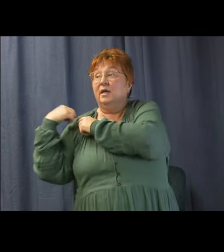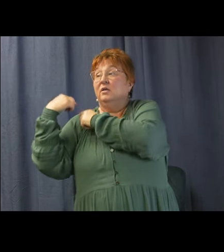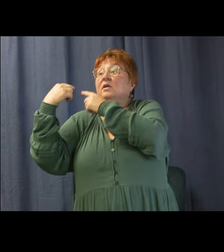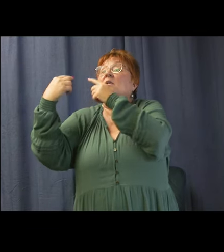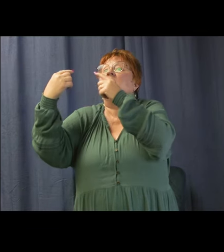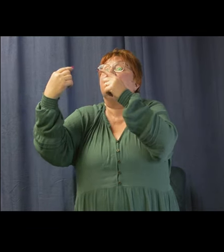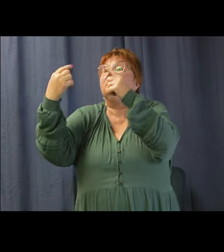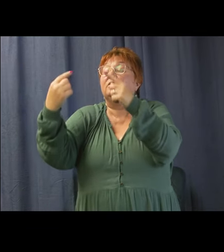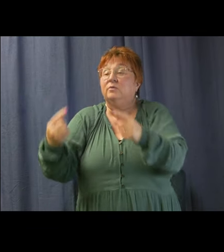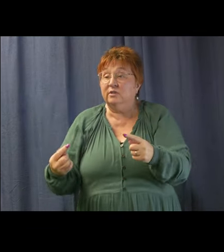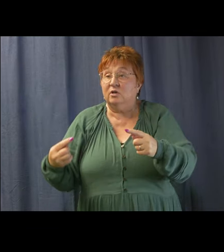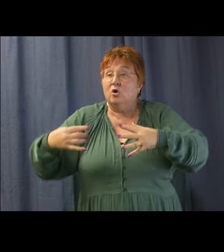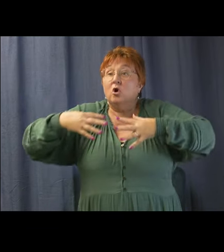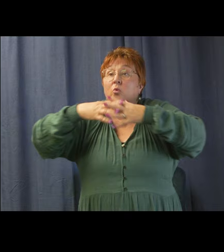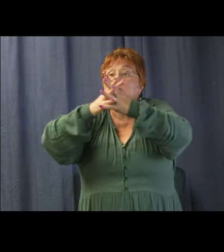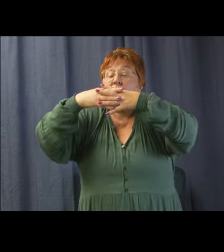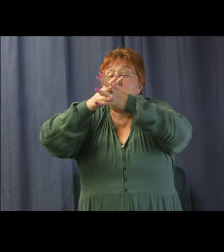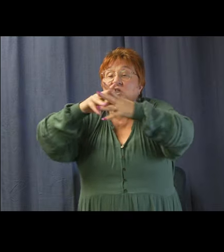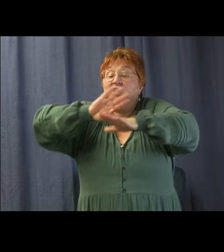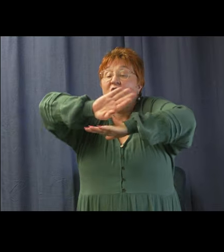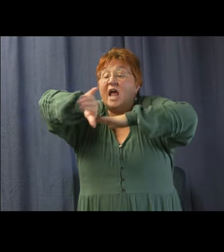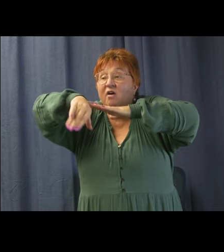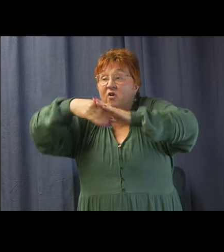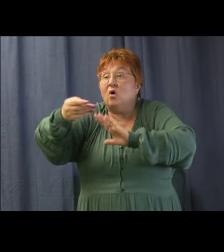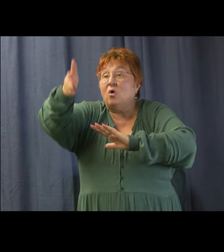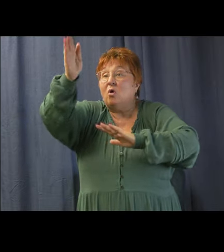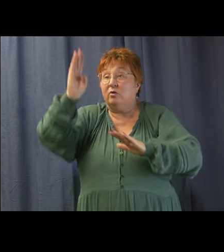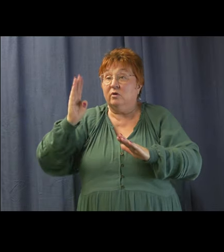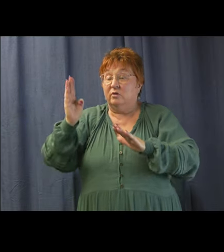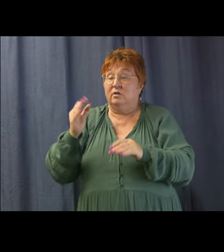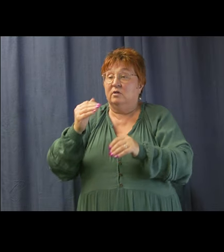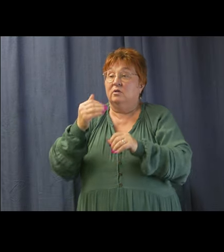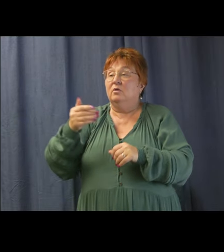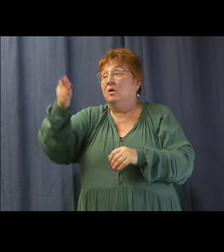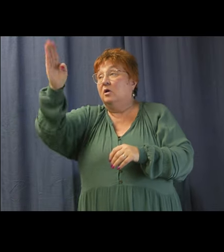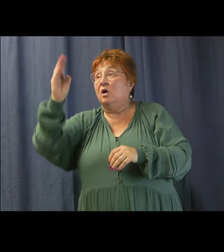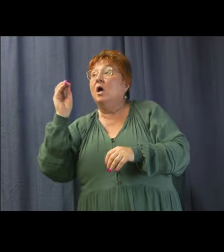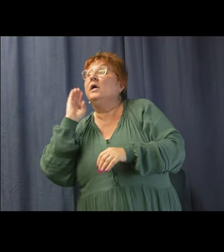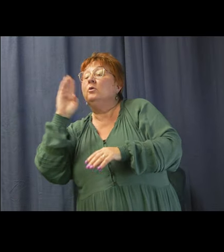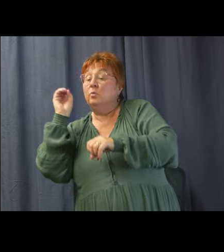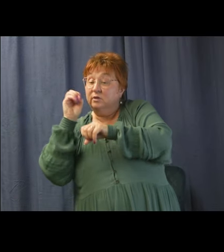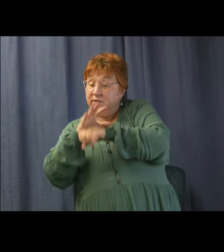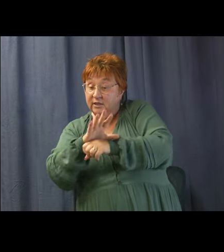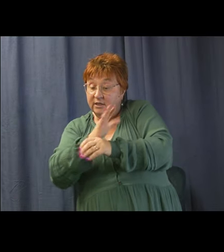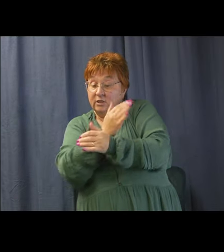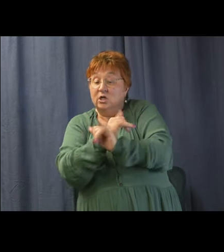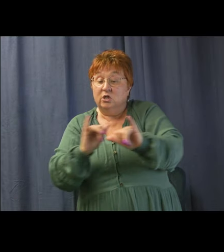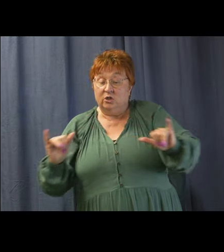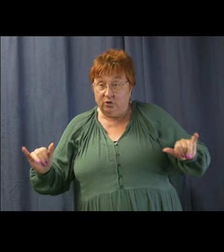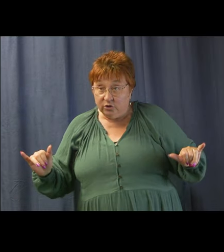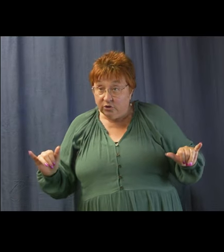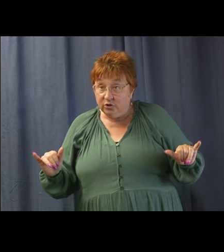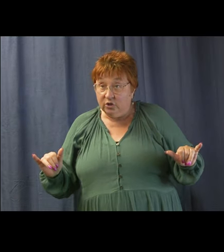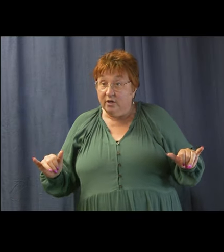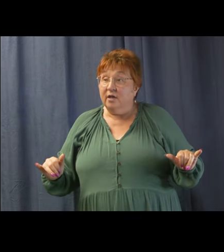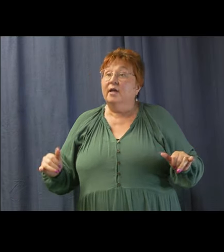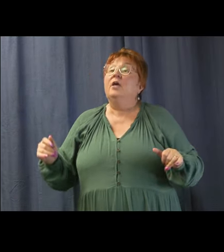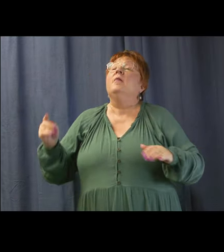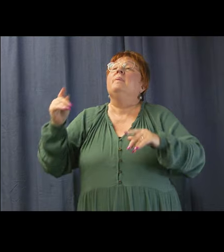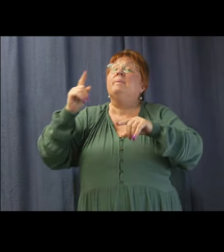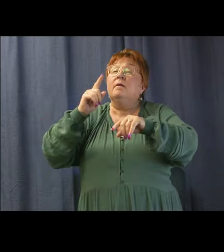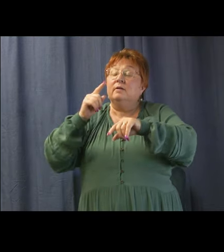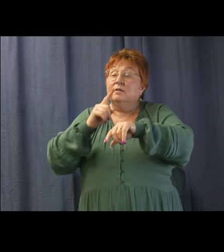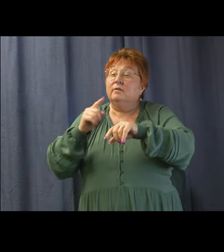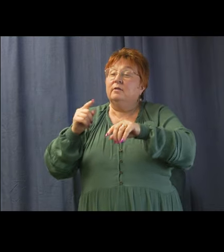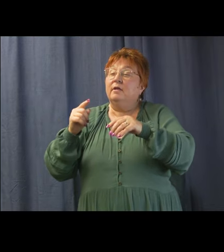times of the restoration of all things. So God is not going to send Yeshua back here until things have been